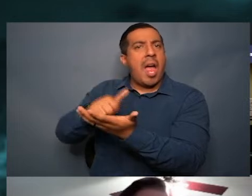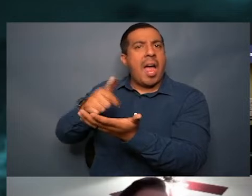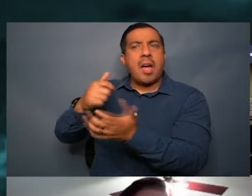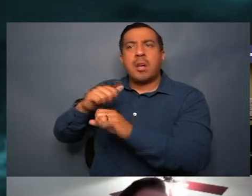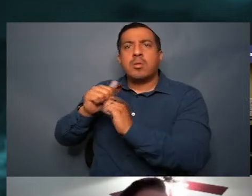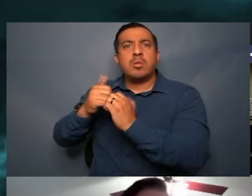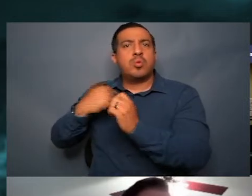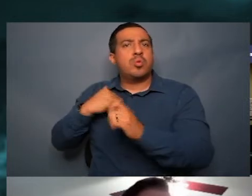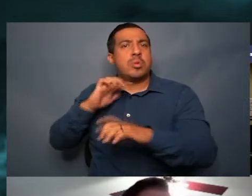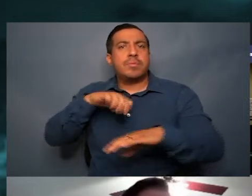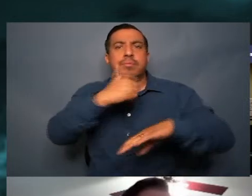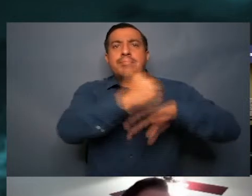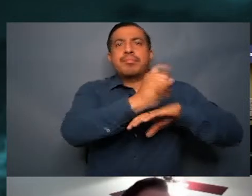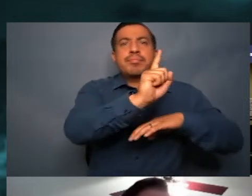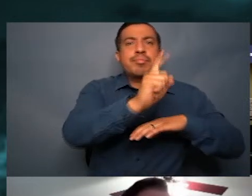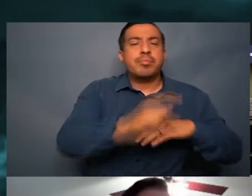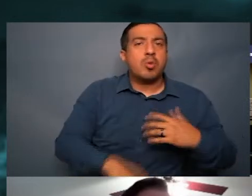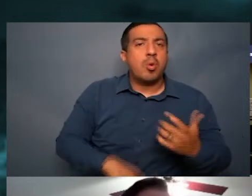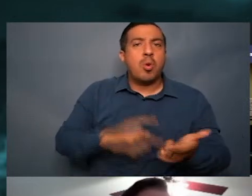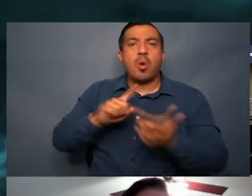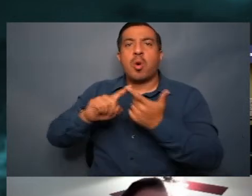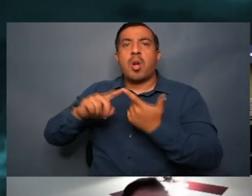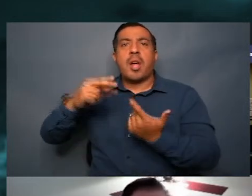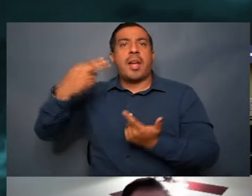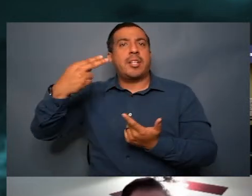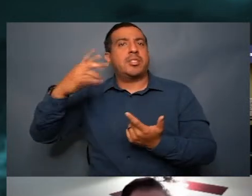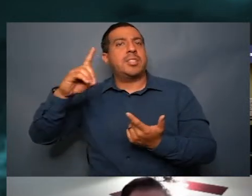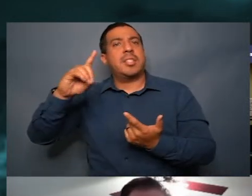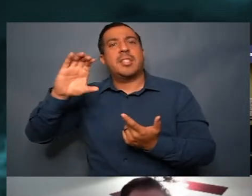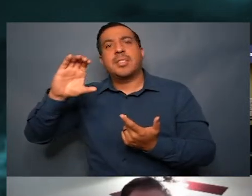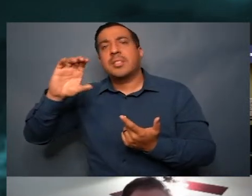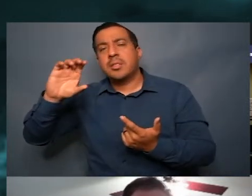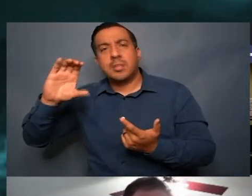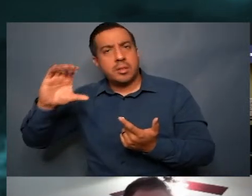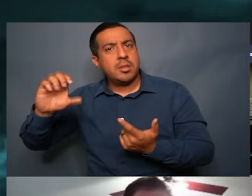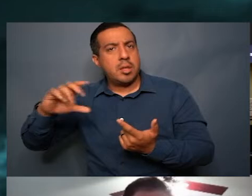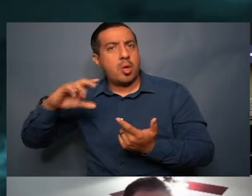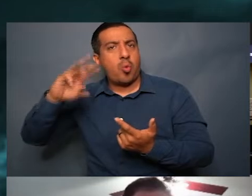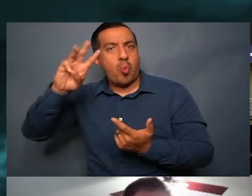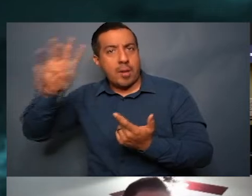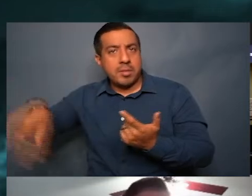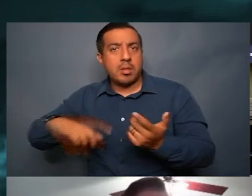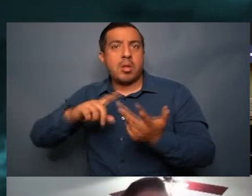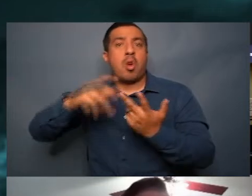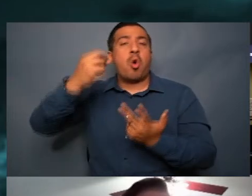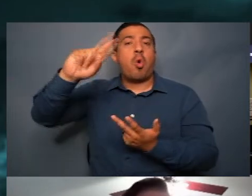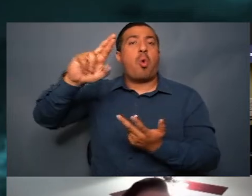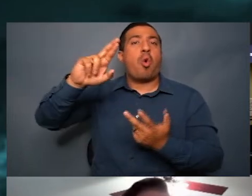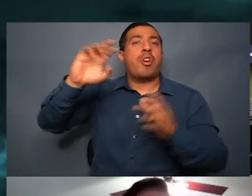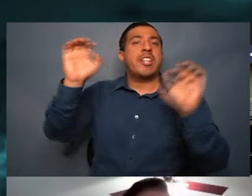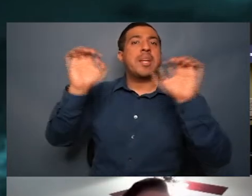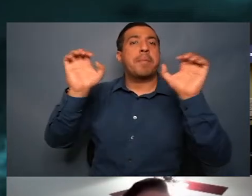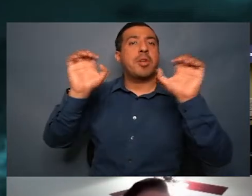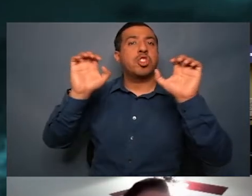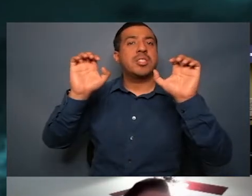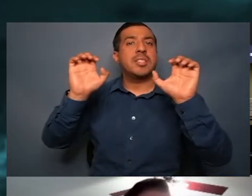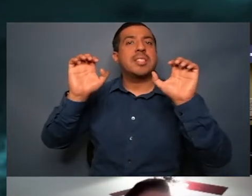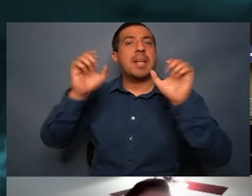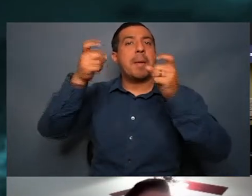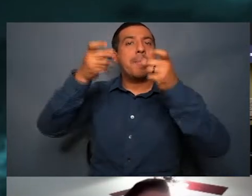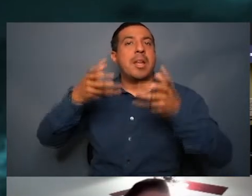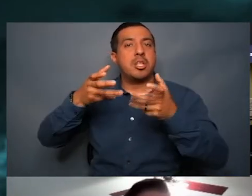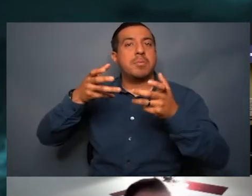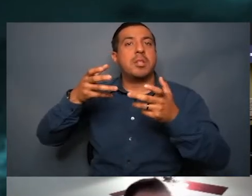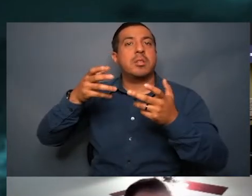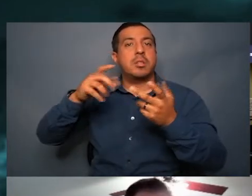reside. You can look at it on the HGAC website. You can look at it on your emergency manager's website in